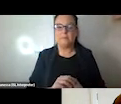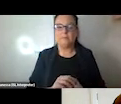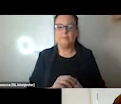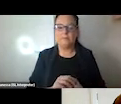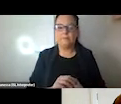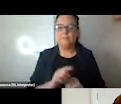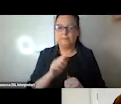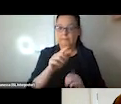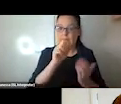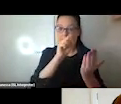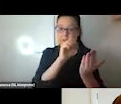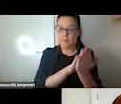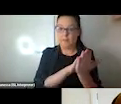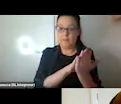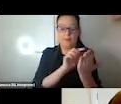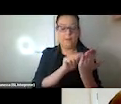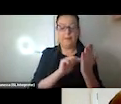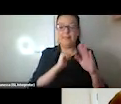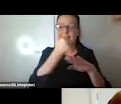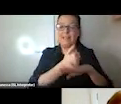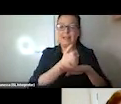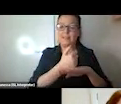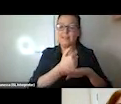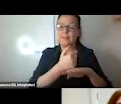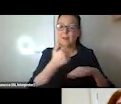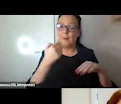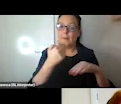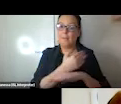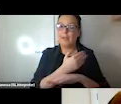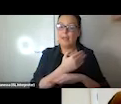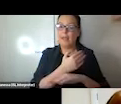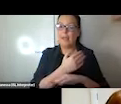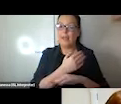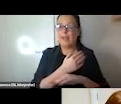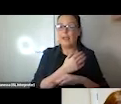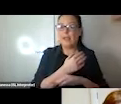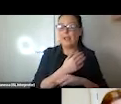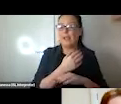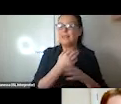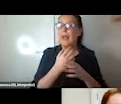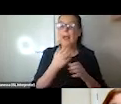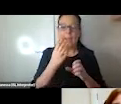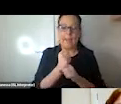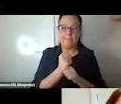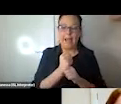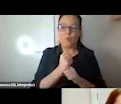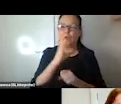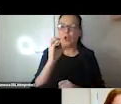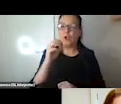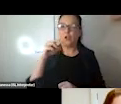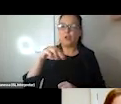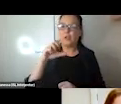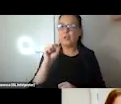It's a document established by consensus. Very important that it is about consensus. And it is approved by